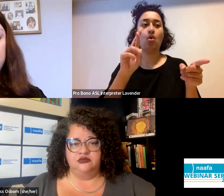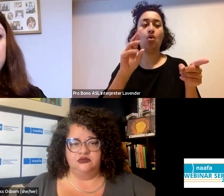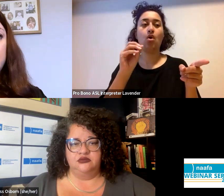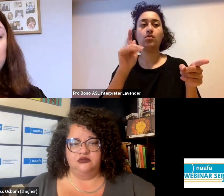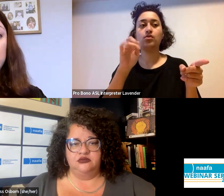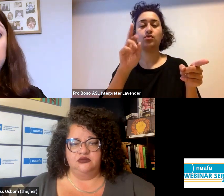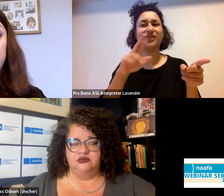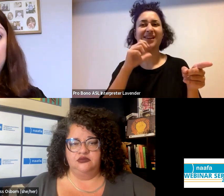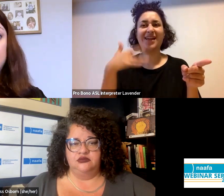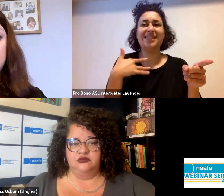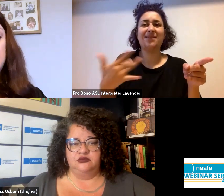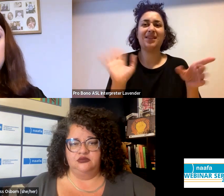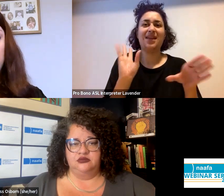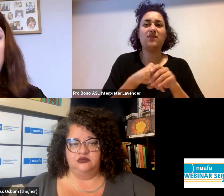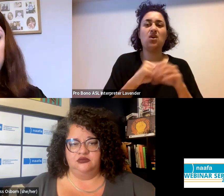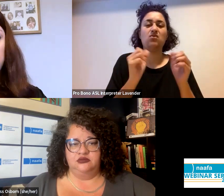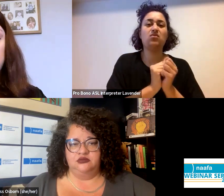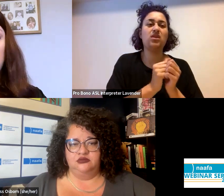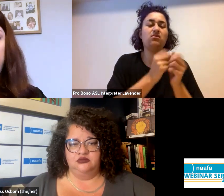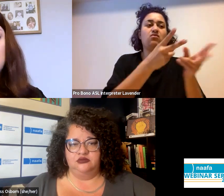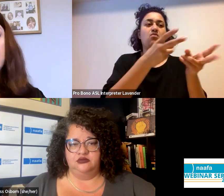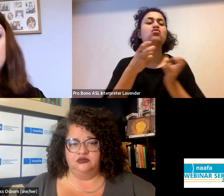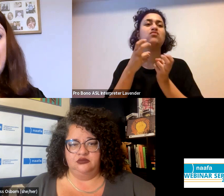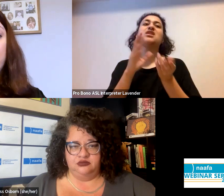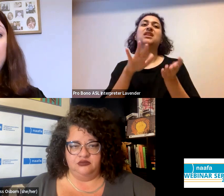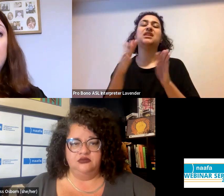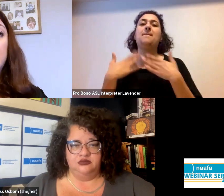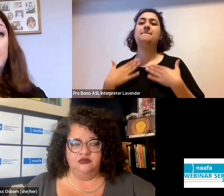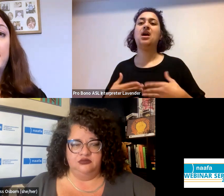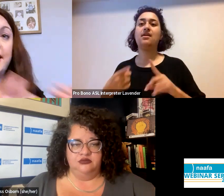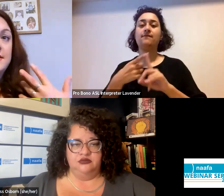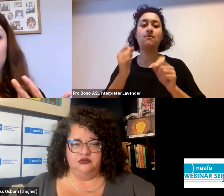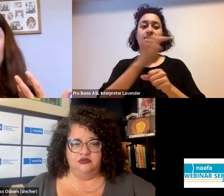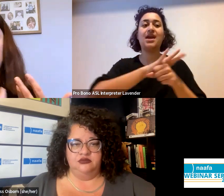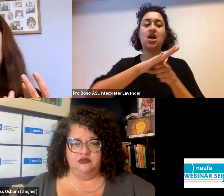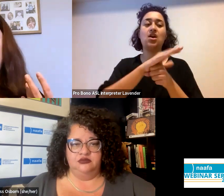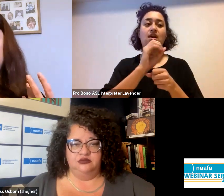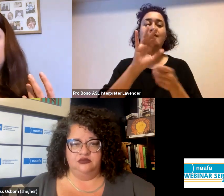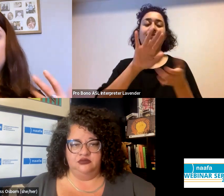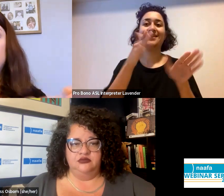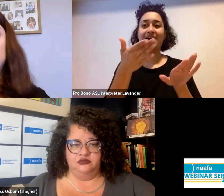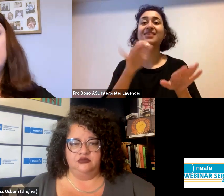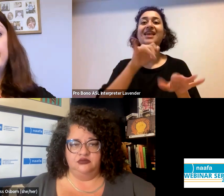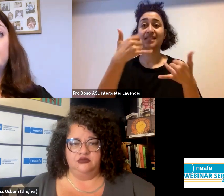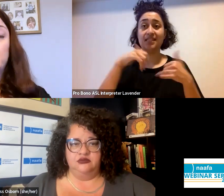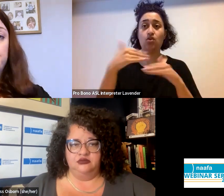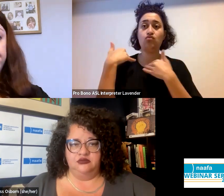involved in removing the deceased from the location of death. That still falls to us.